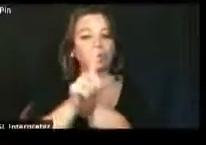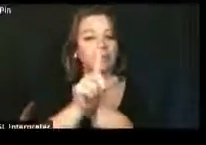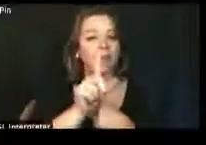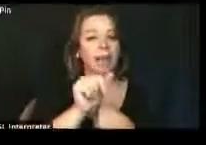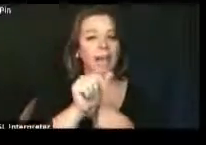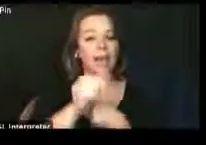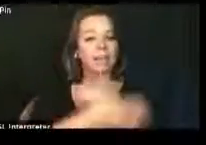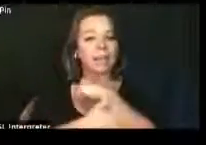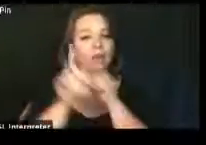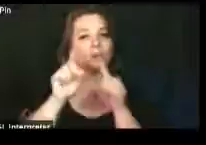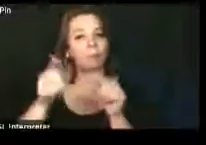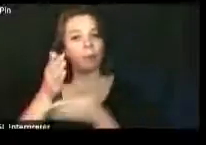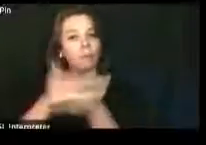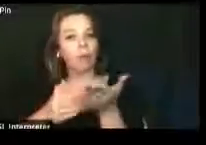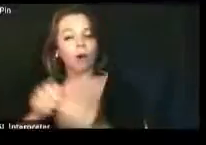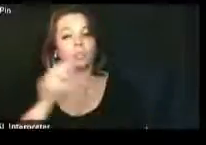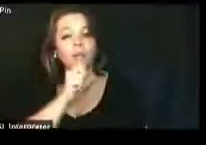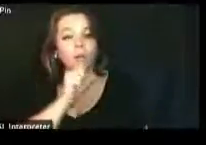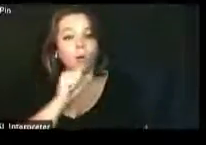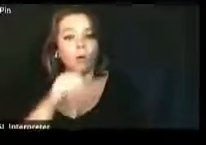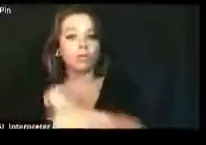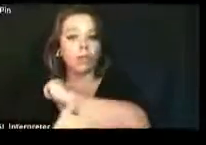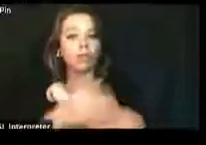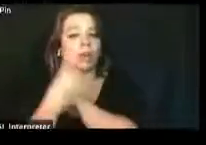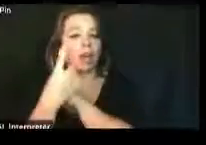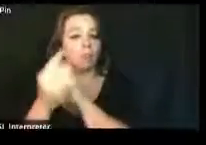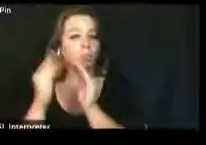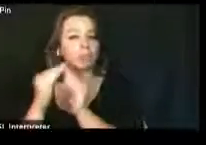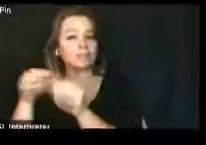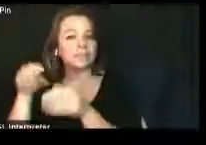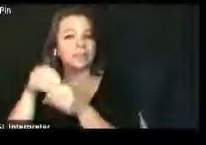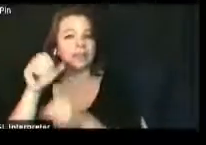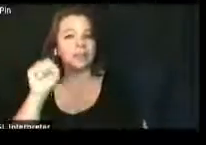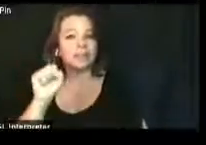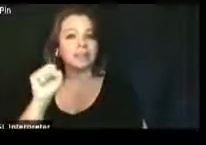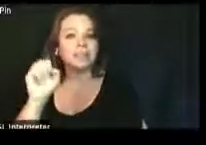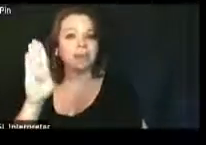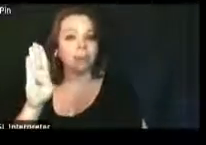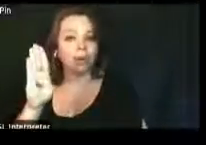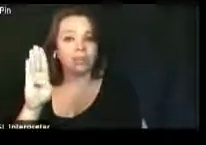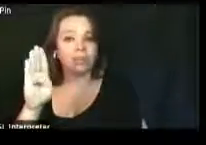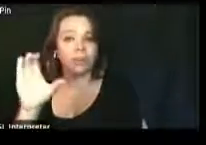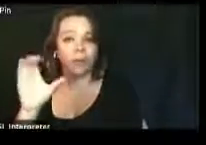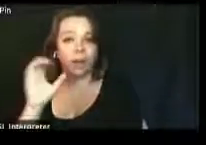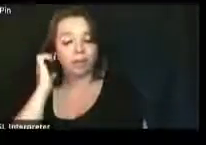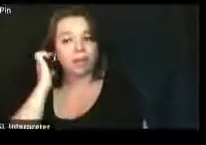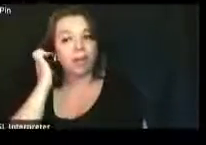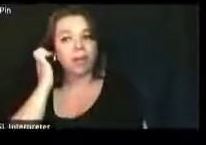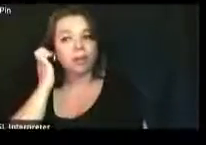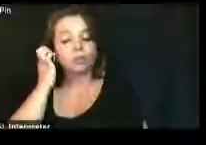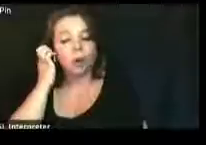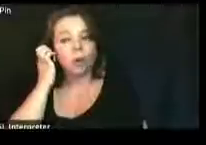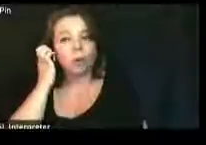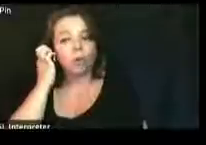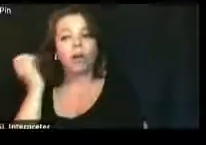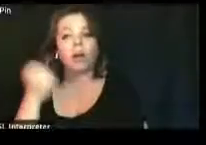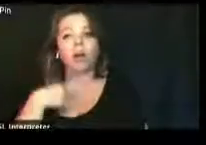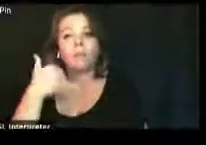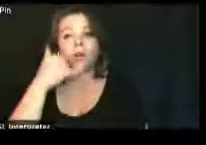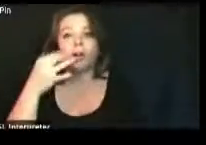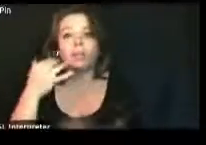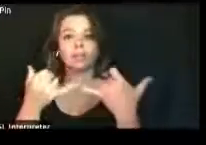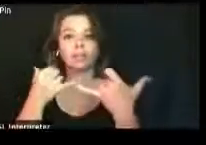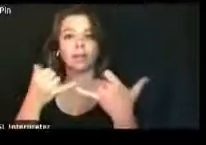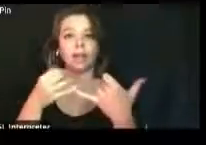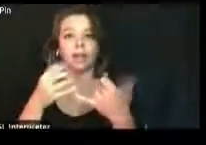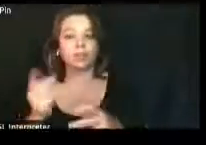Orange County and one city in San Bernardino County. So I am calling today to express my